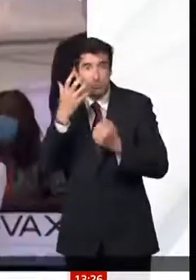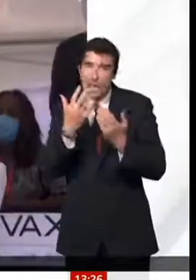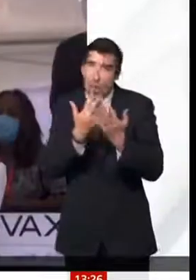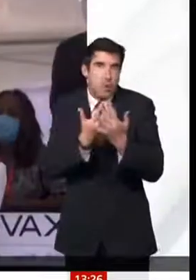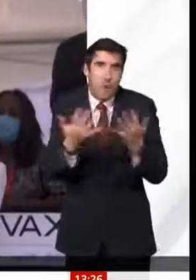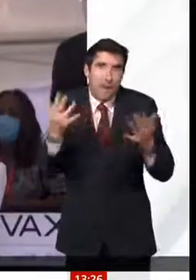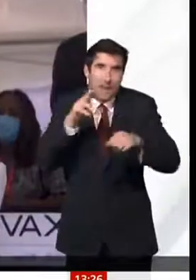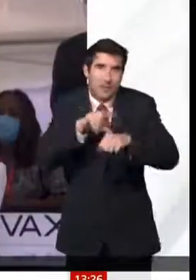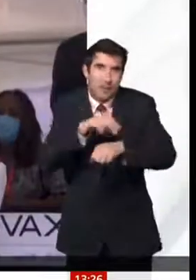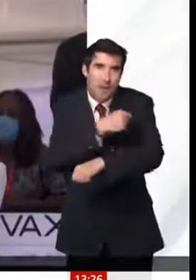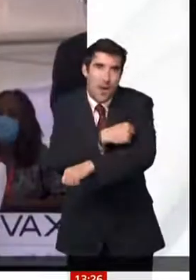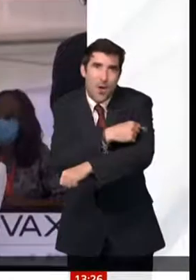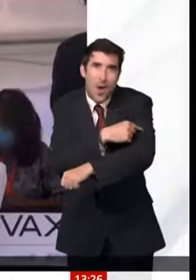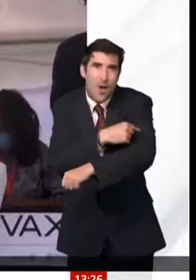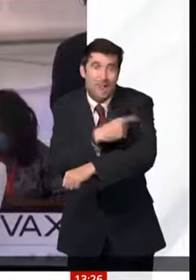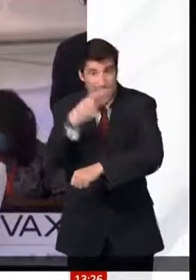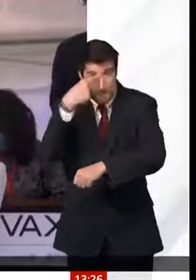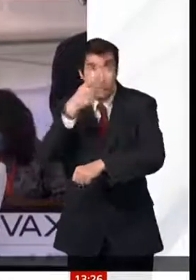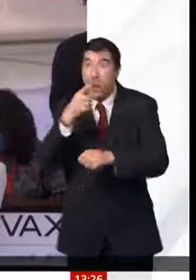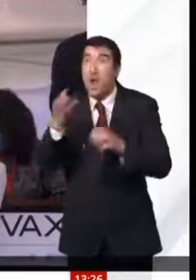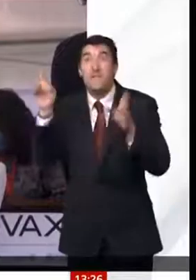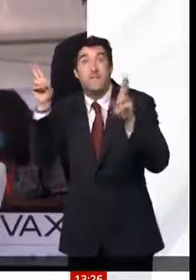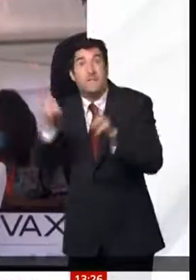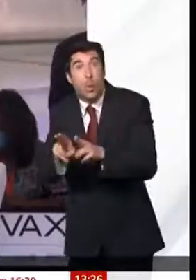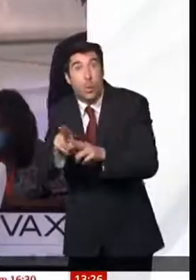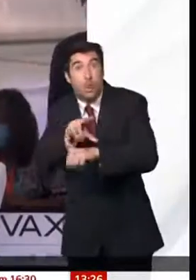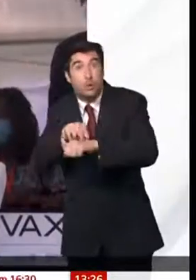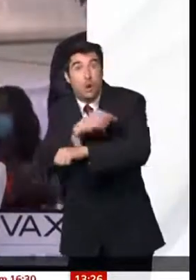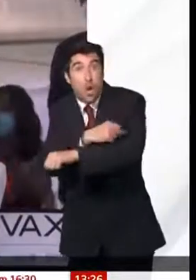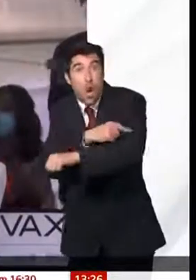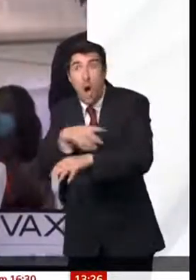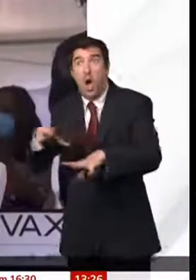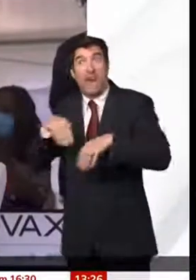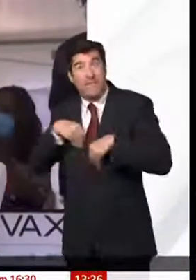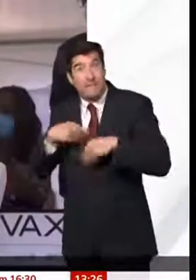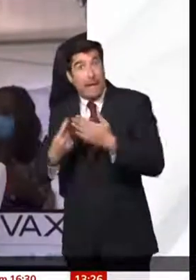communities they serve are also left more vulnerable. Juliet Mazender, BBC News.